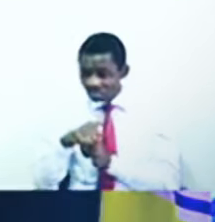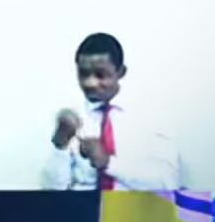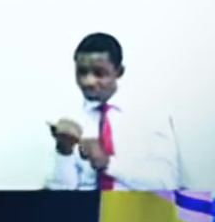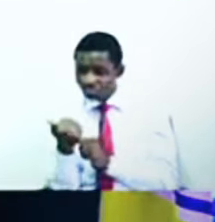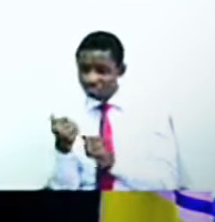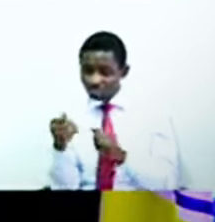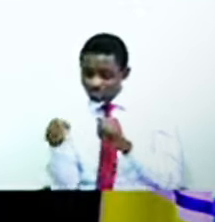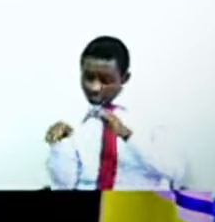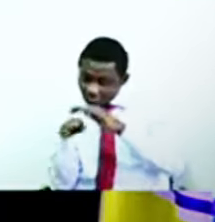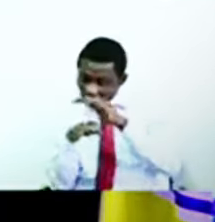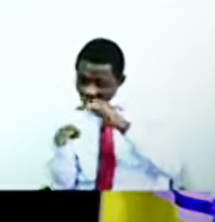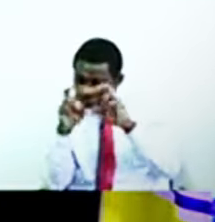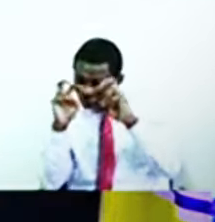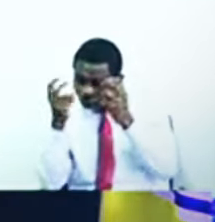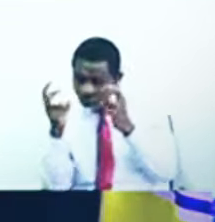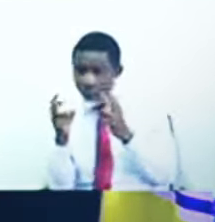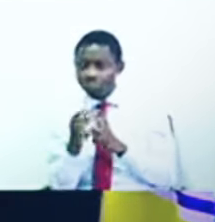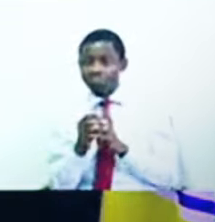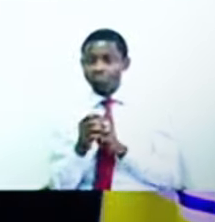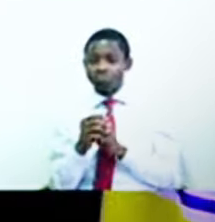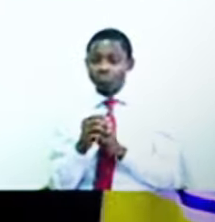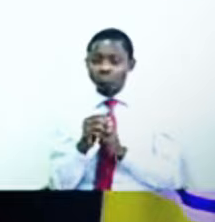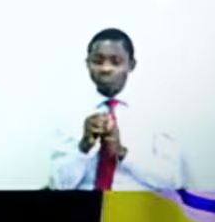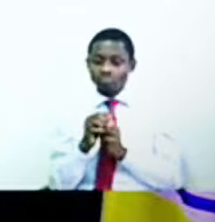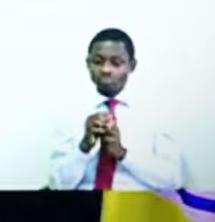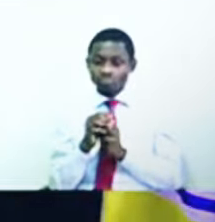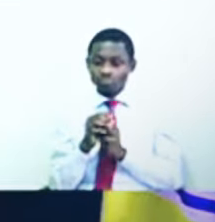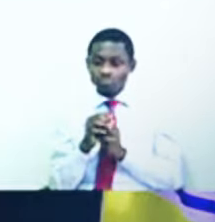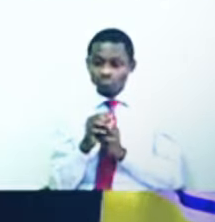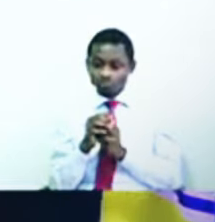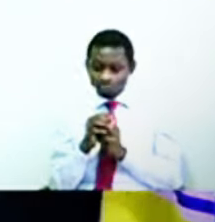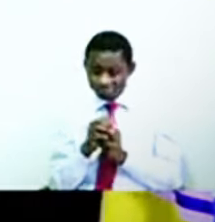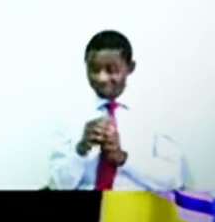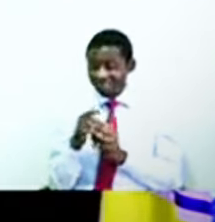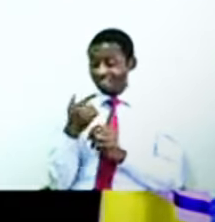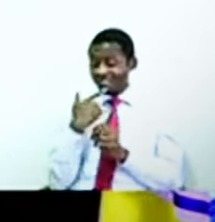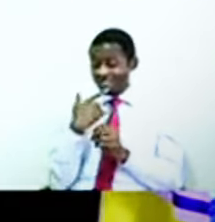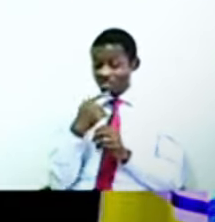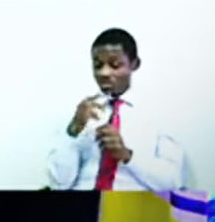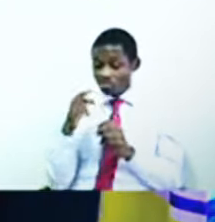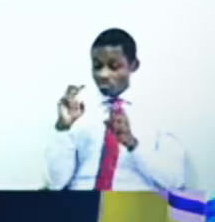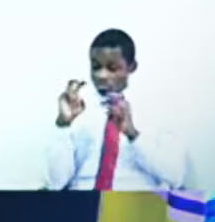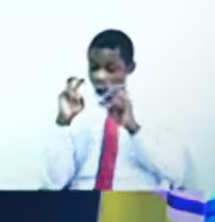And I will just say confidence in the law of the